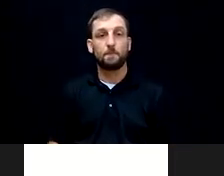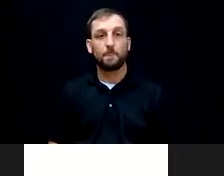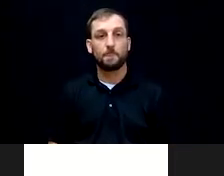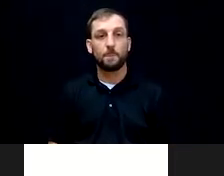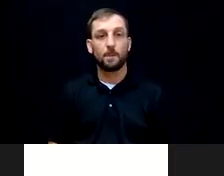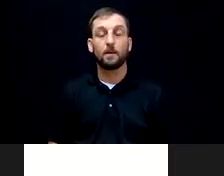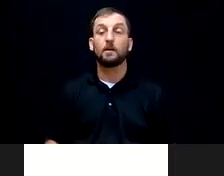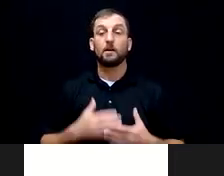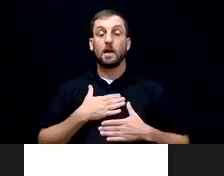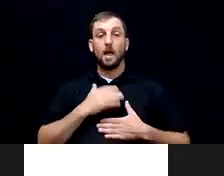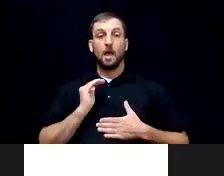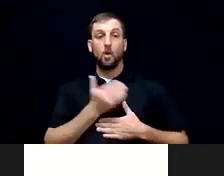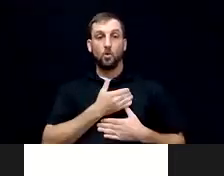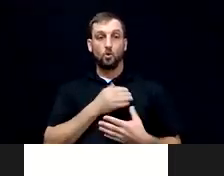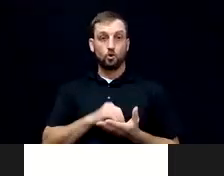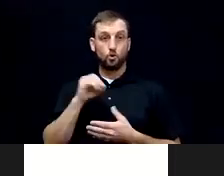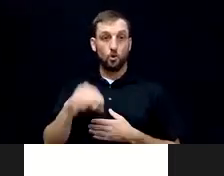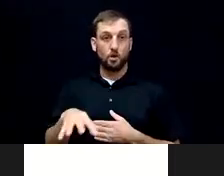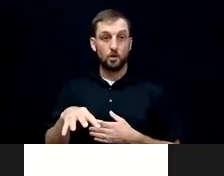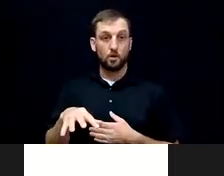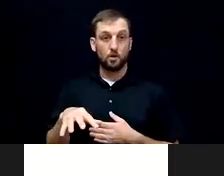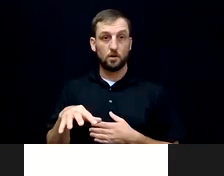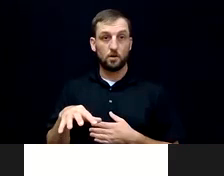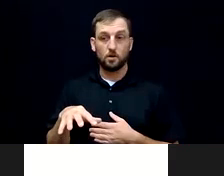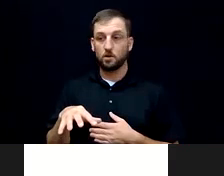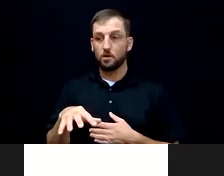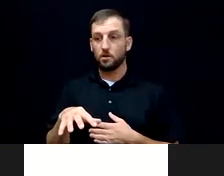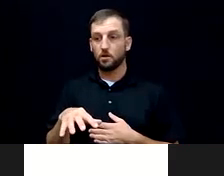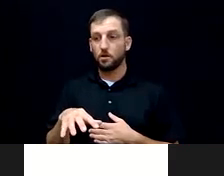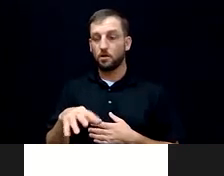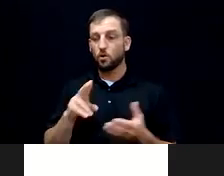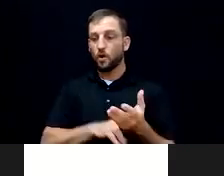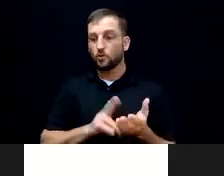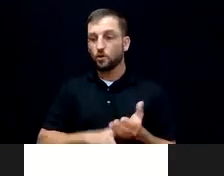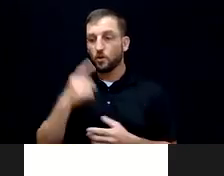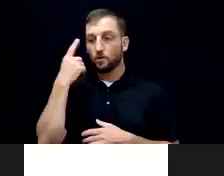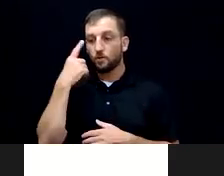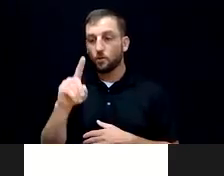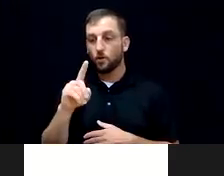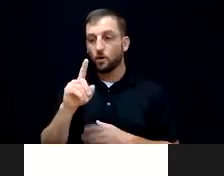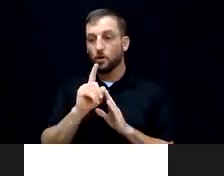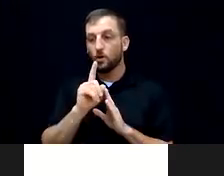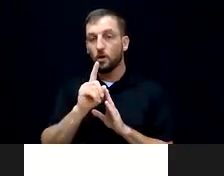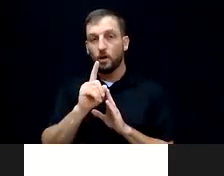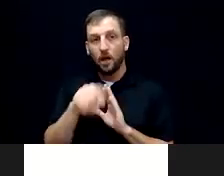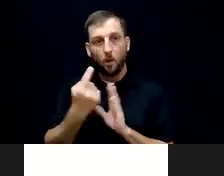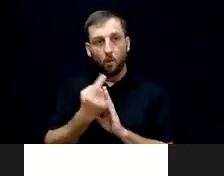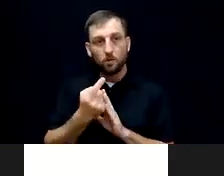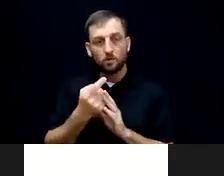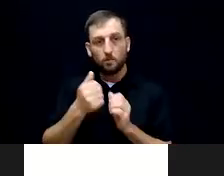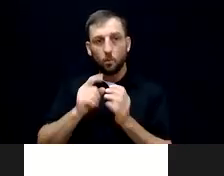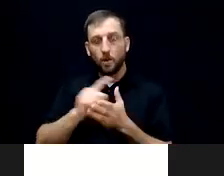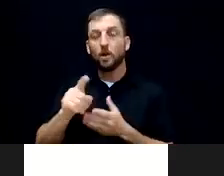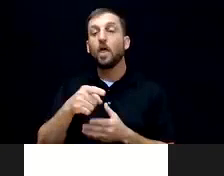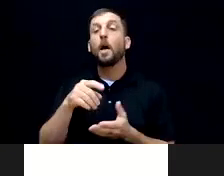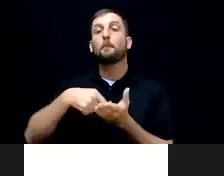So our students register for hours within the university. So our students pay the same